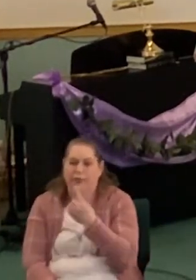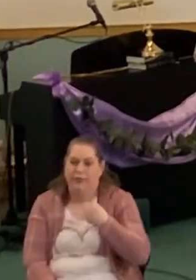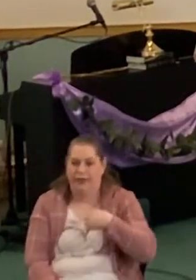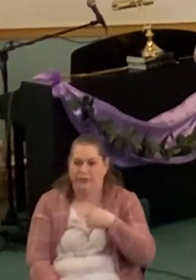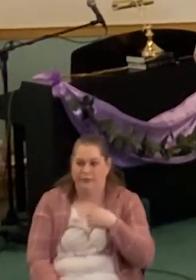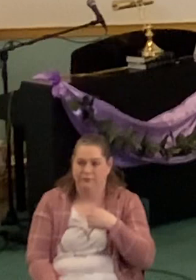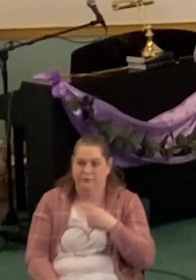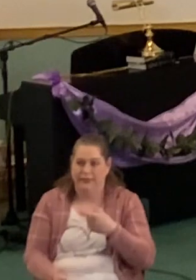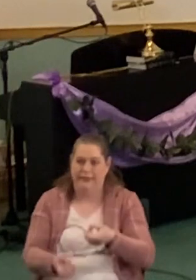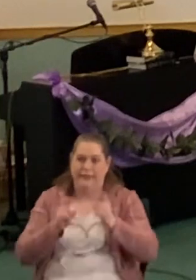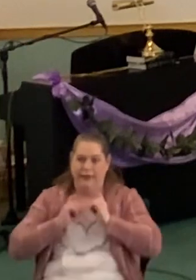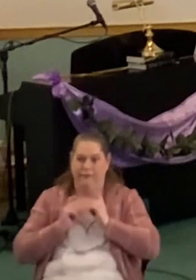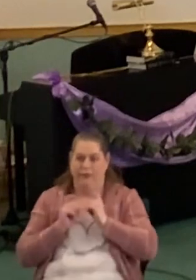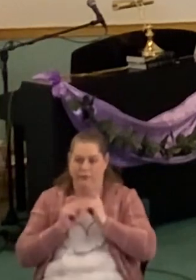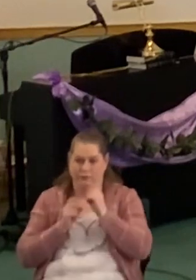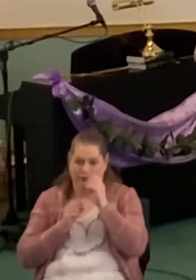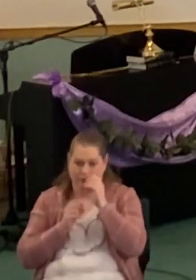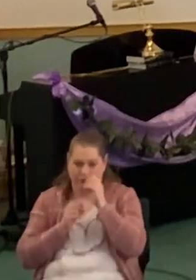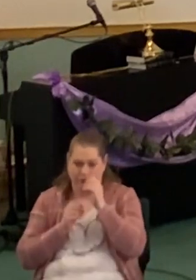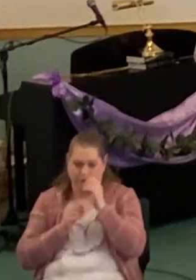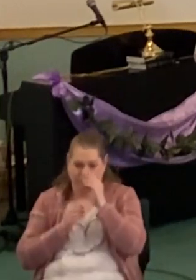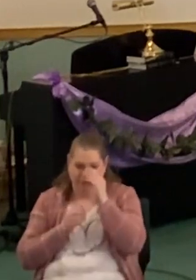grace.